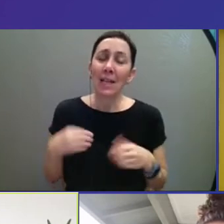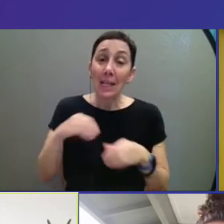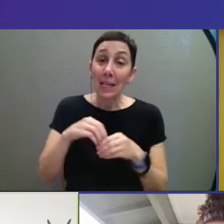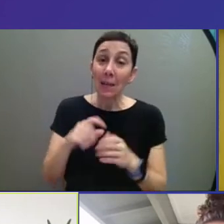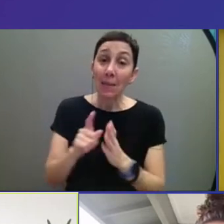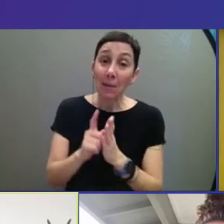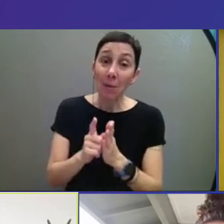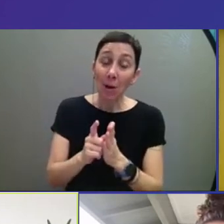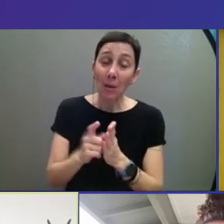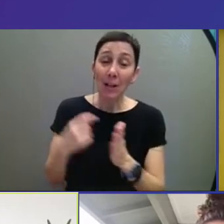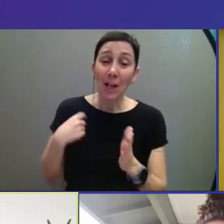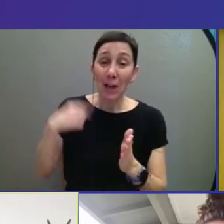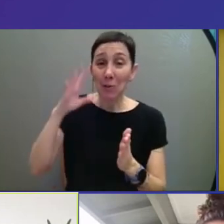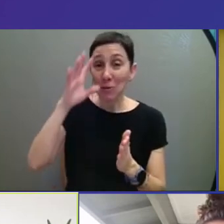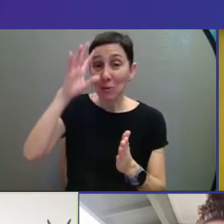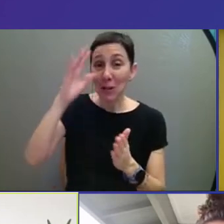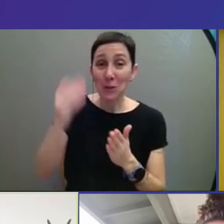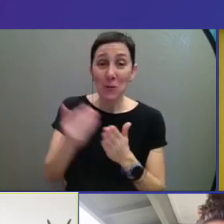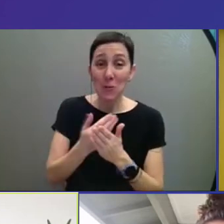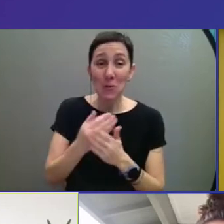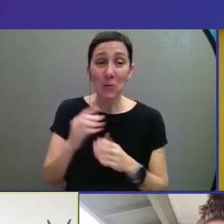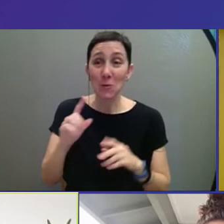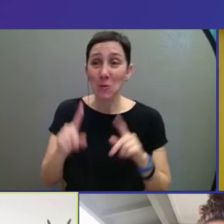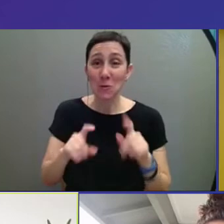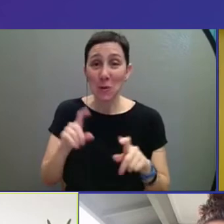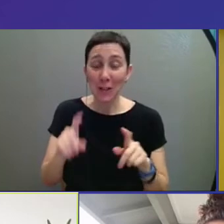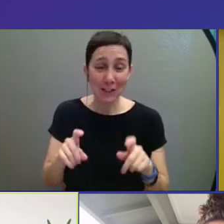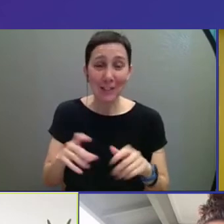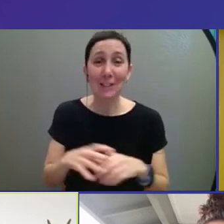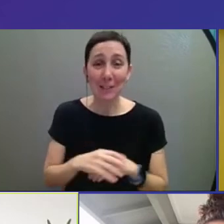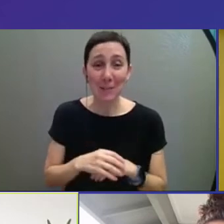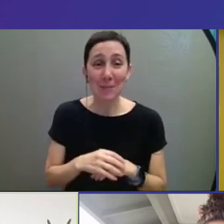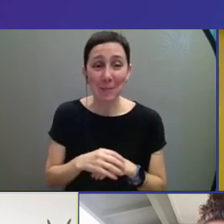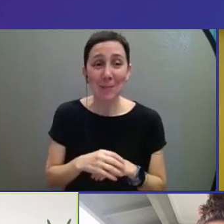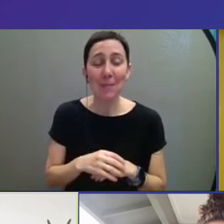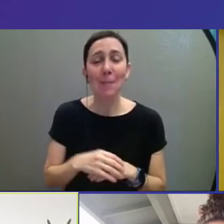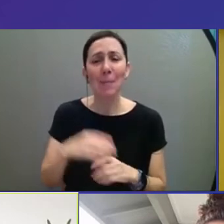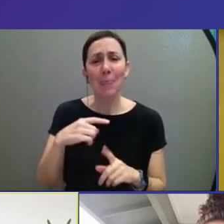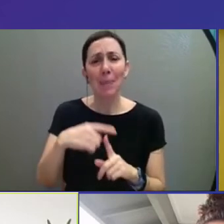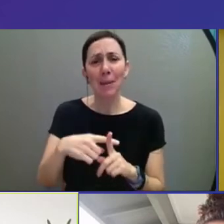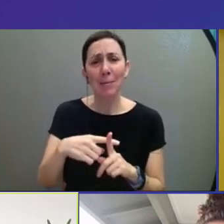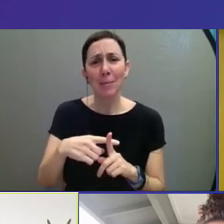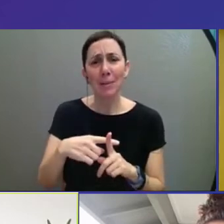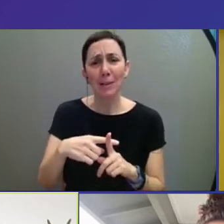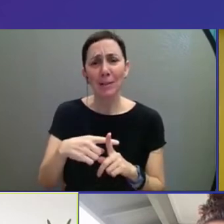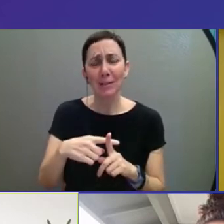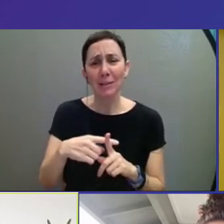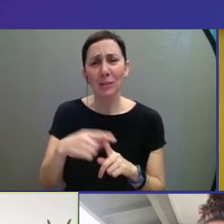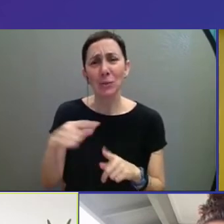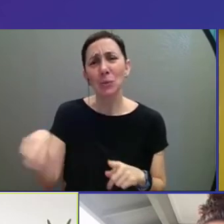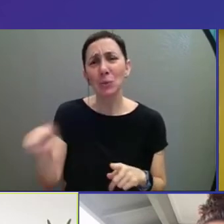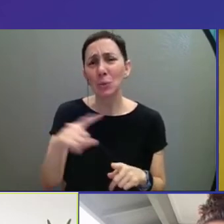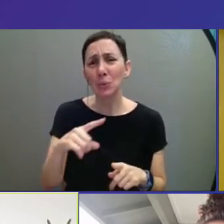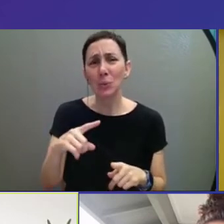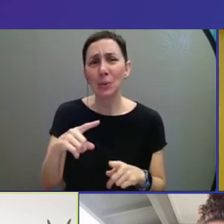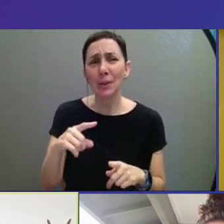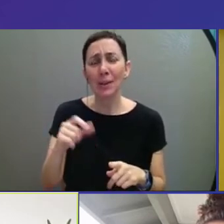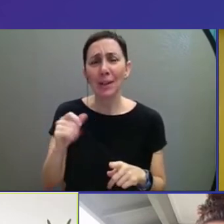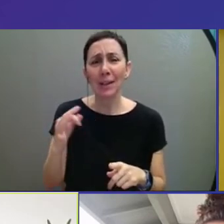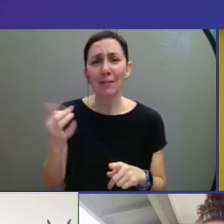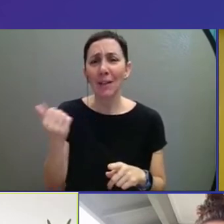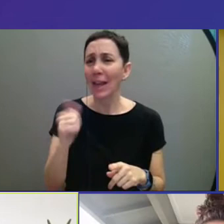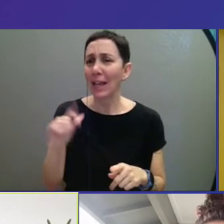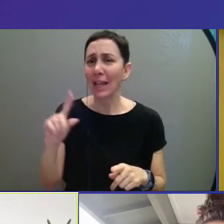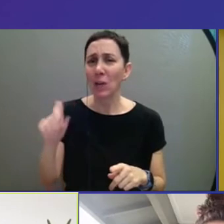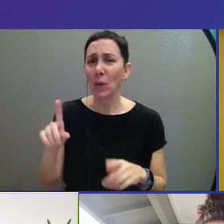moment, will create new questions and gathering. And then also I want to say, feel free to, if a question came up